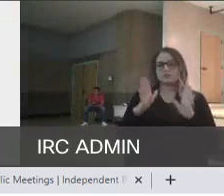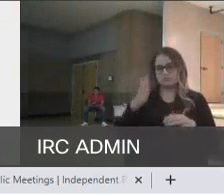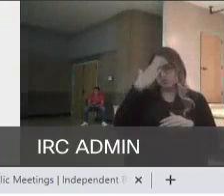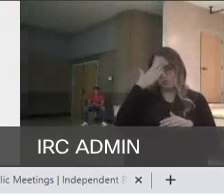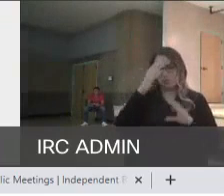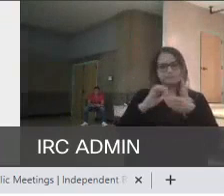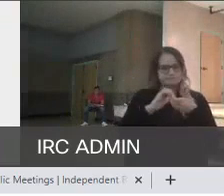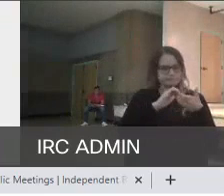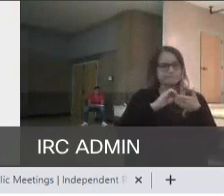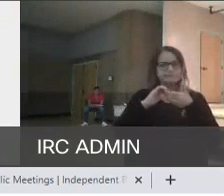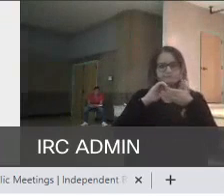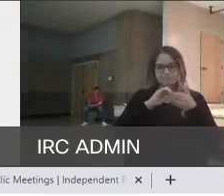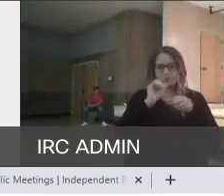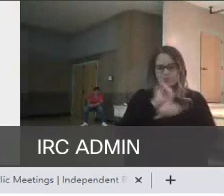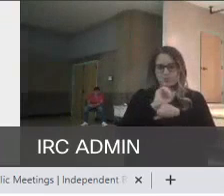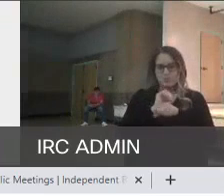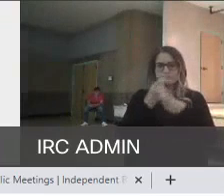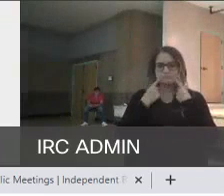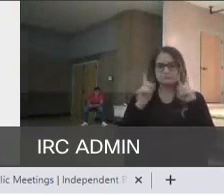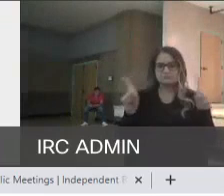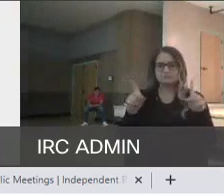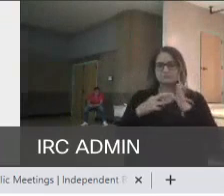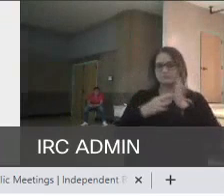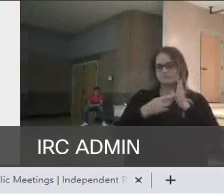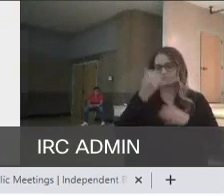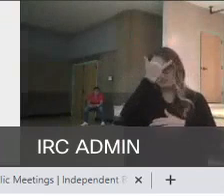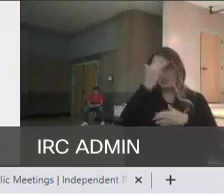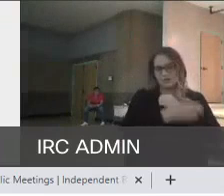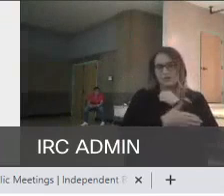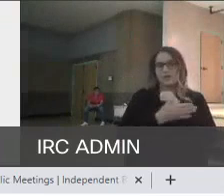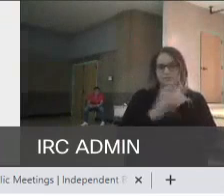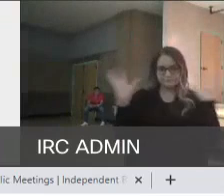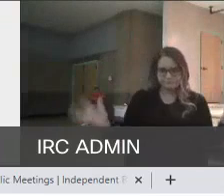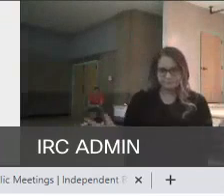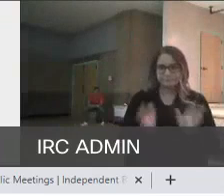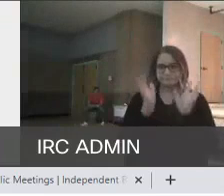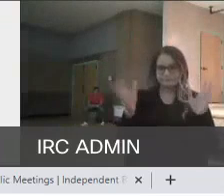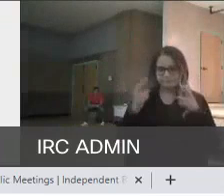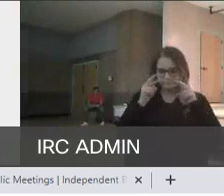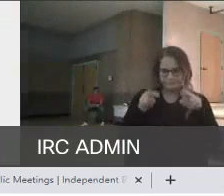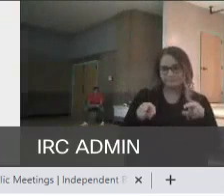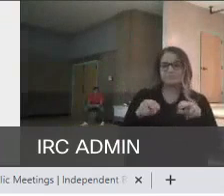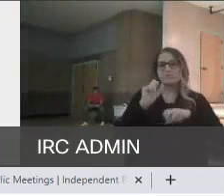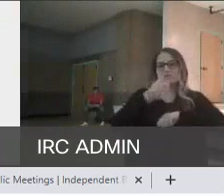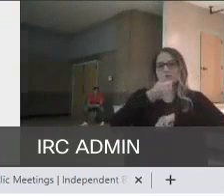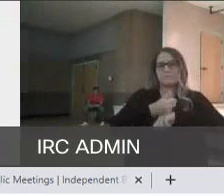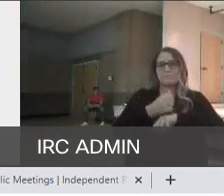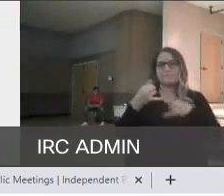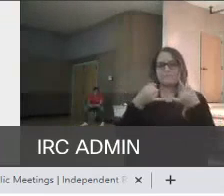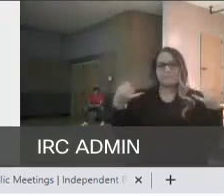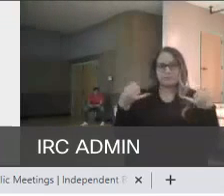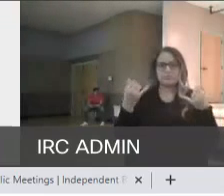well together to represent Yuma County. So I would urge you to look very hard at the current district